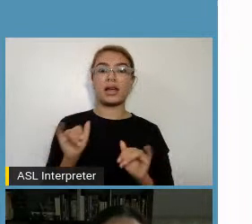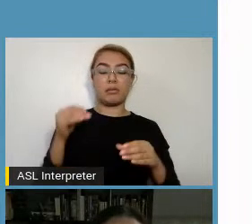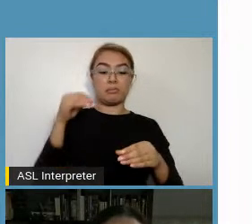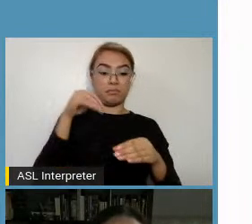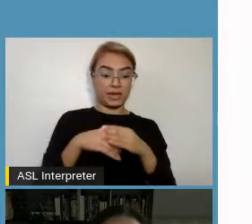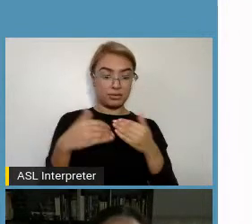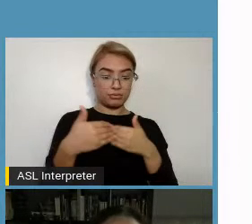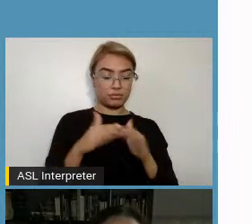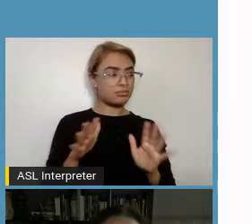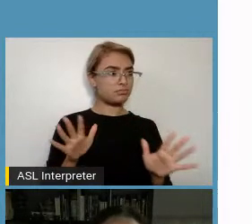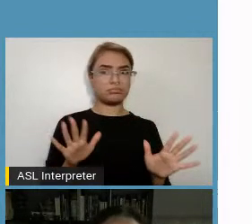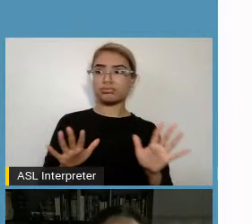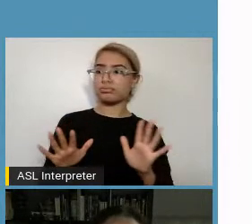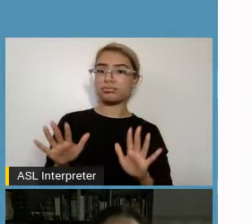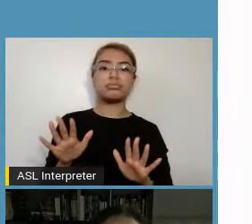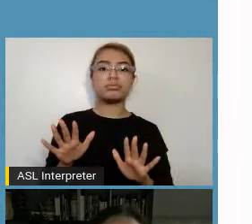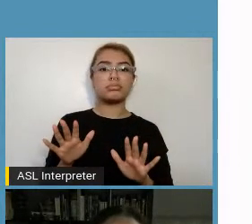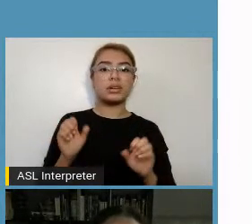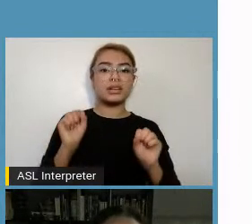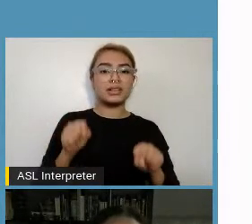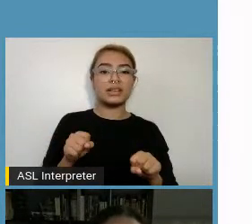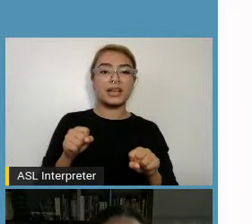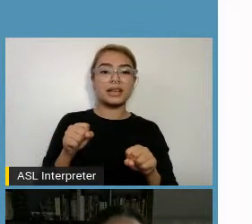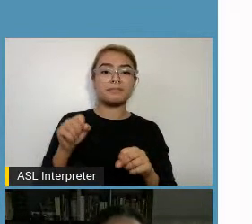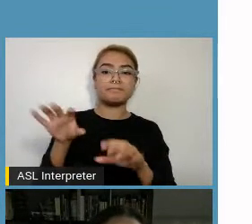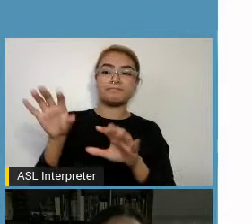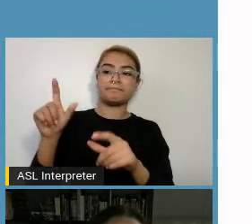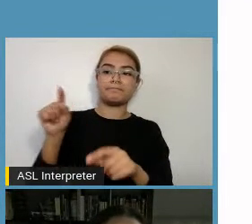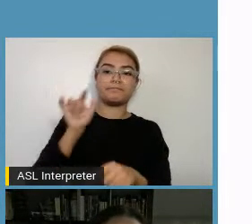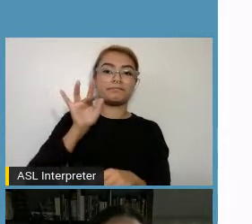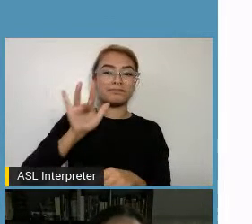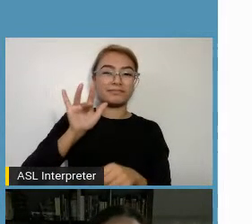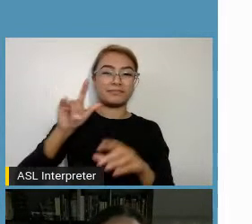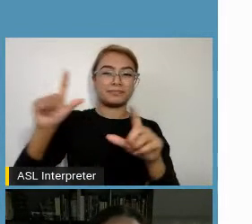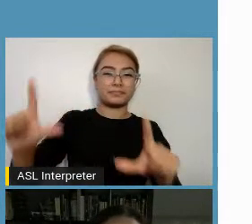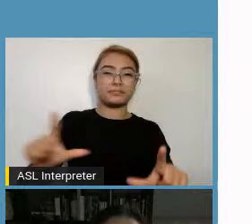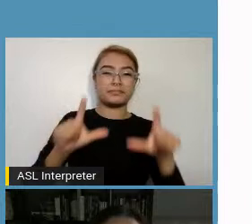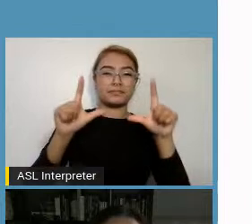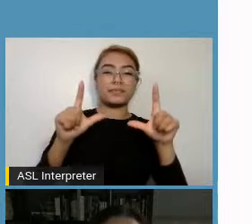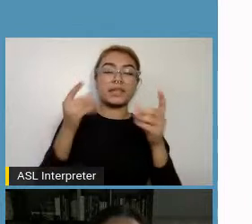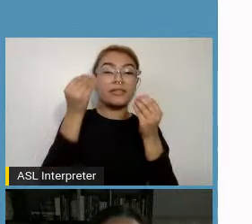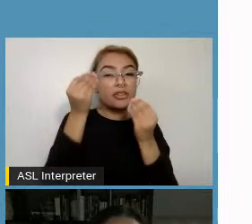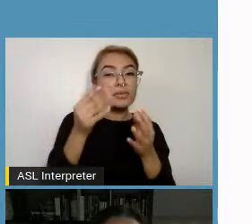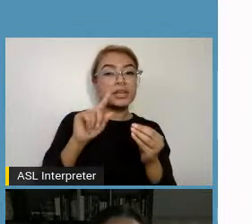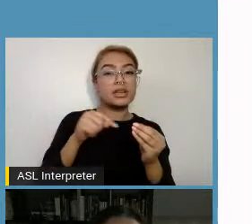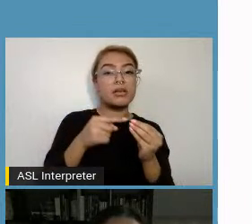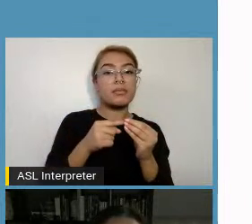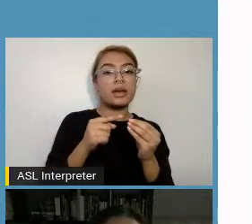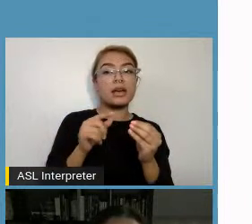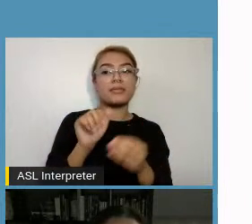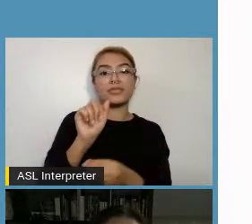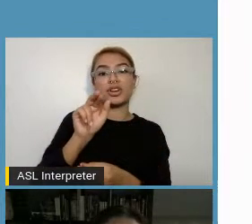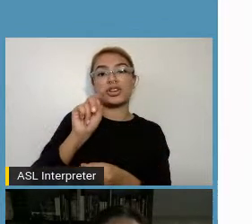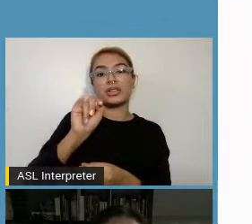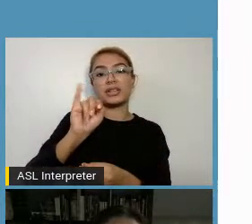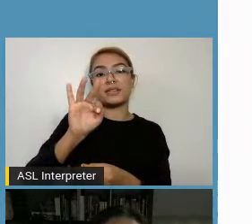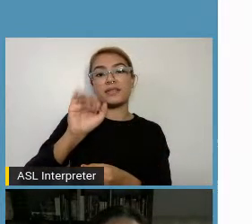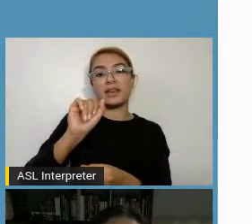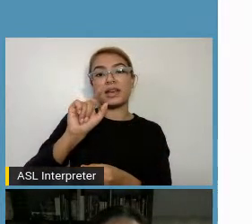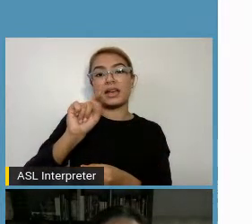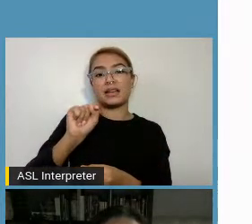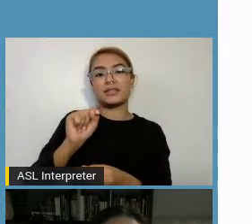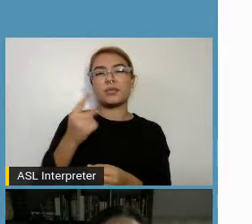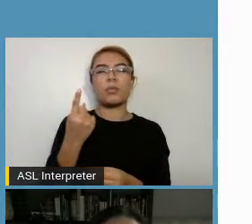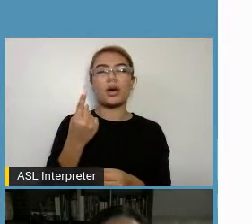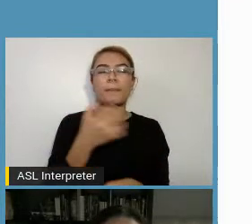can pull up information on the different artifacts. And again, one of the most powerful things is the fact